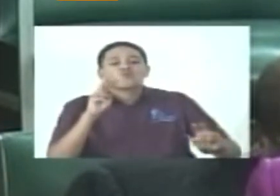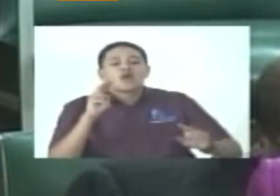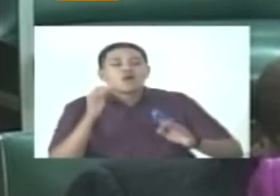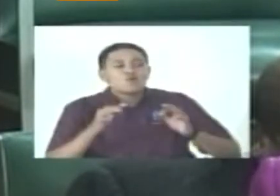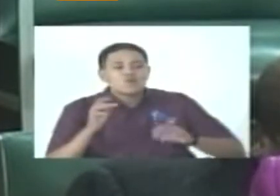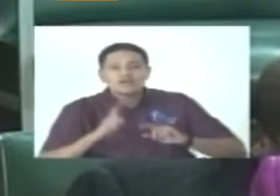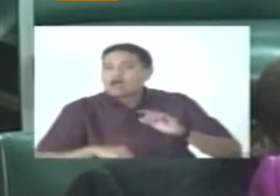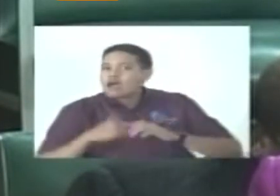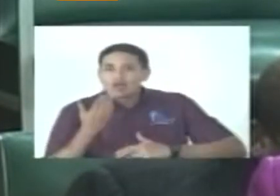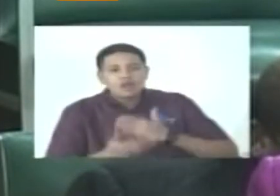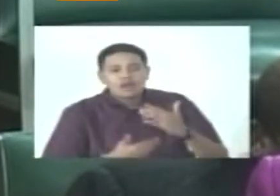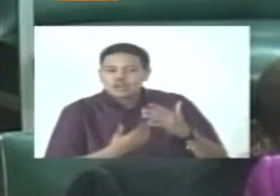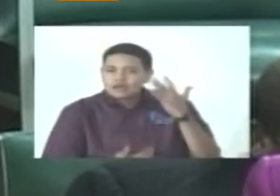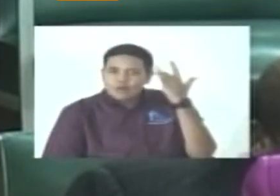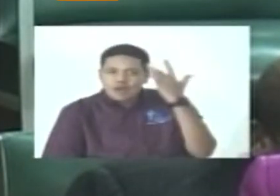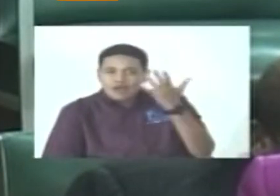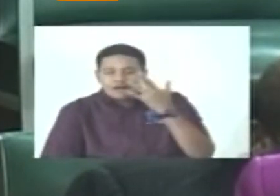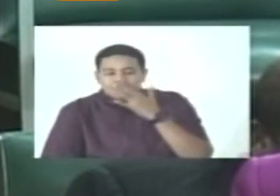proceed.